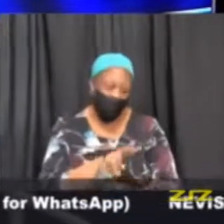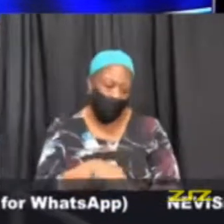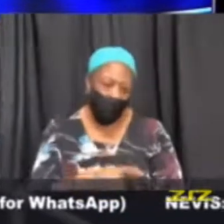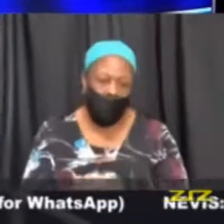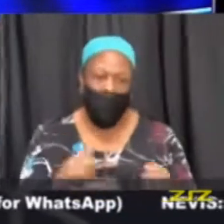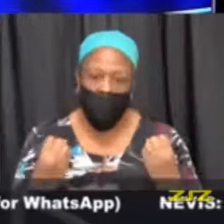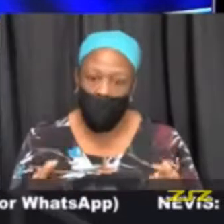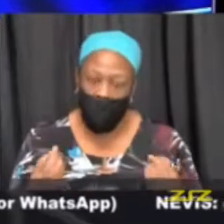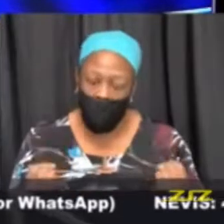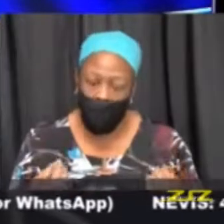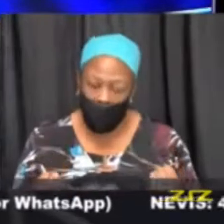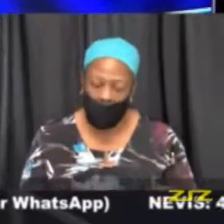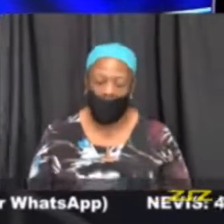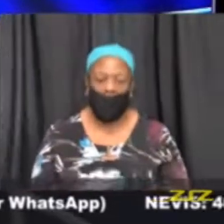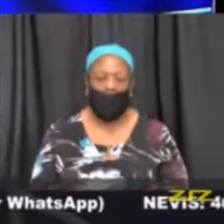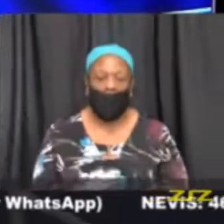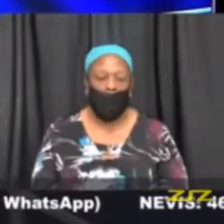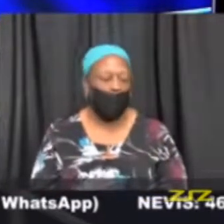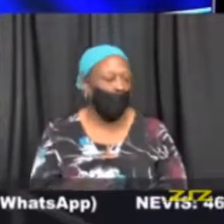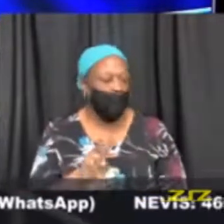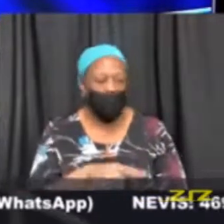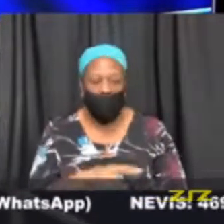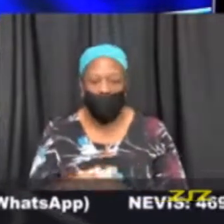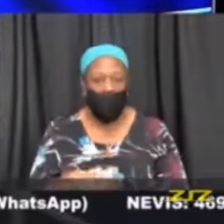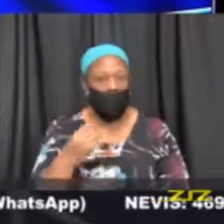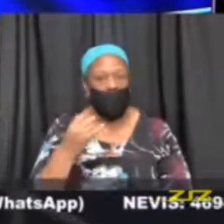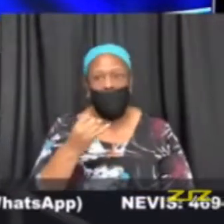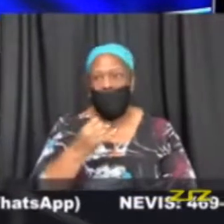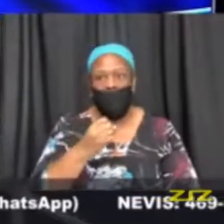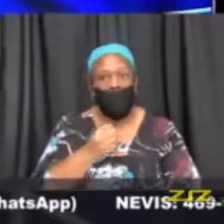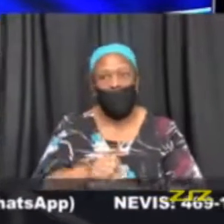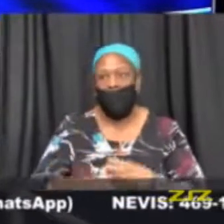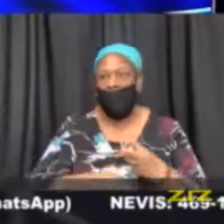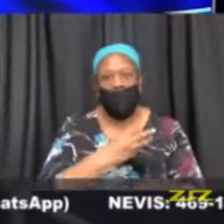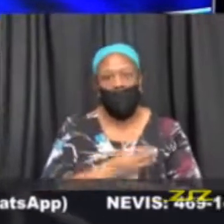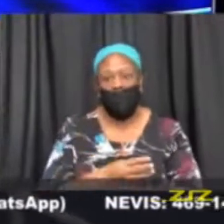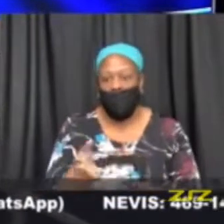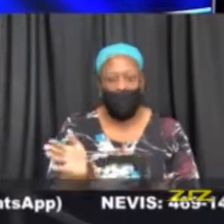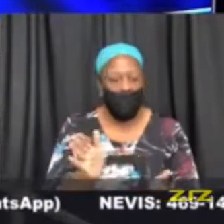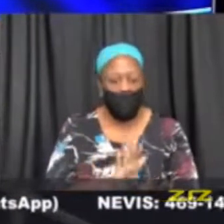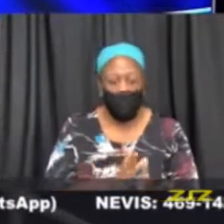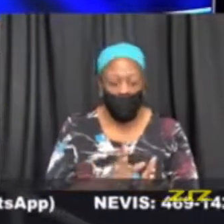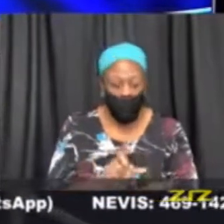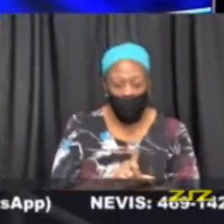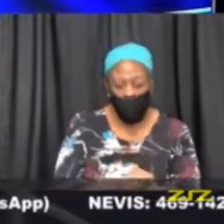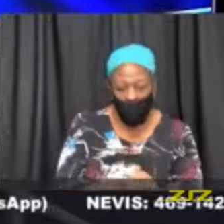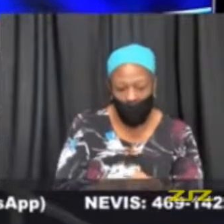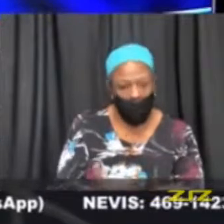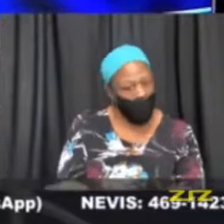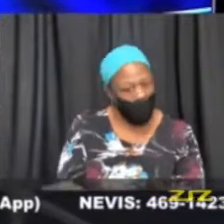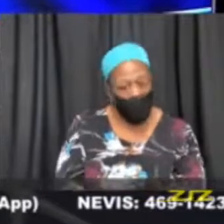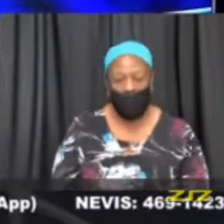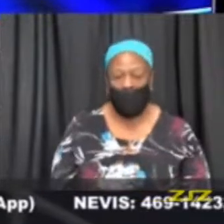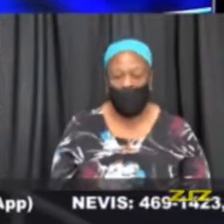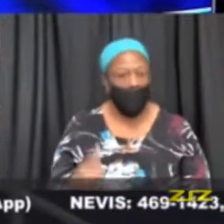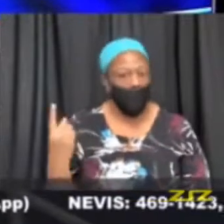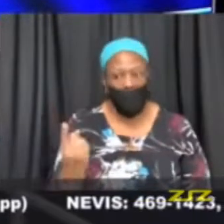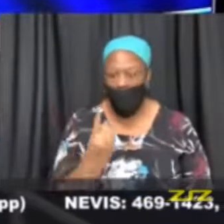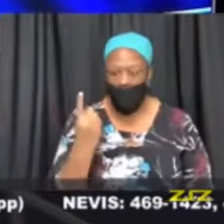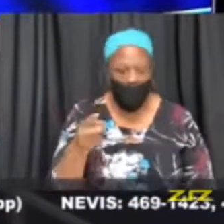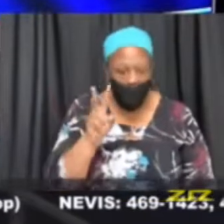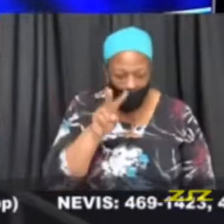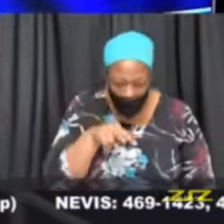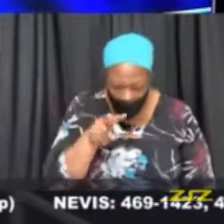extensively, from the New York Times to CNN to the Los Angeles Times. I'm always in the news.